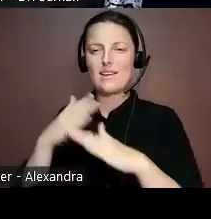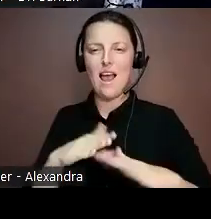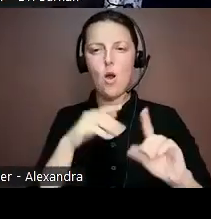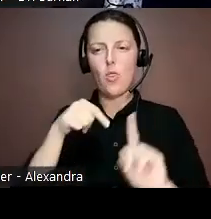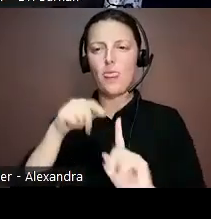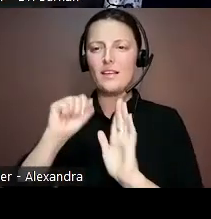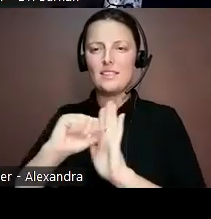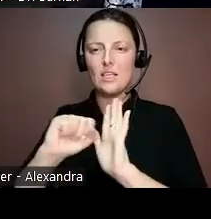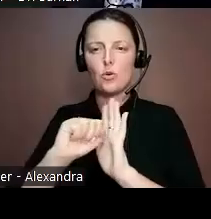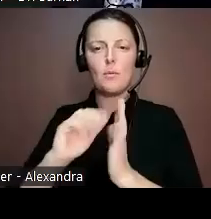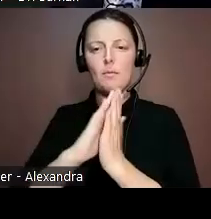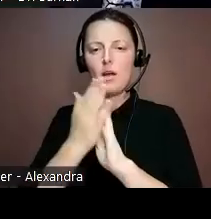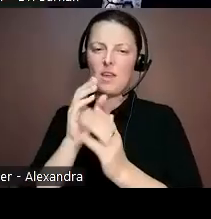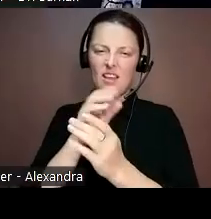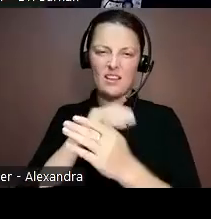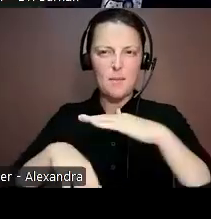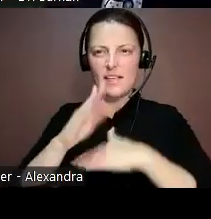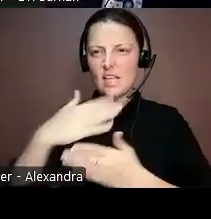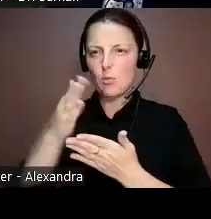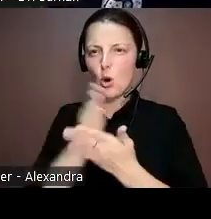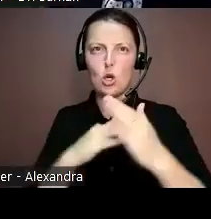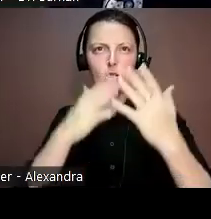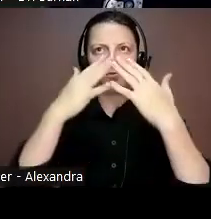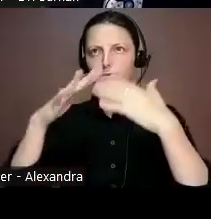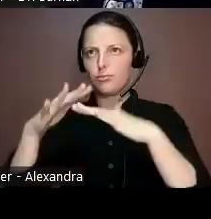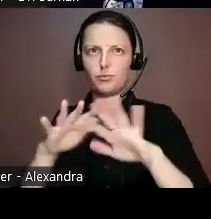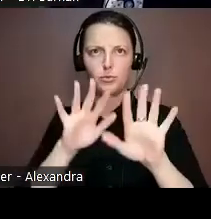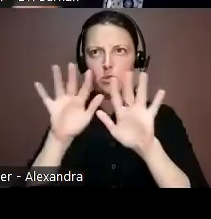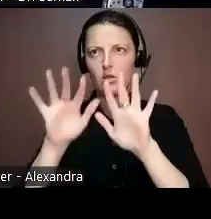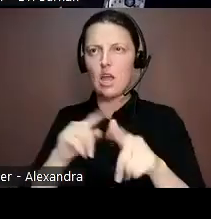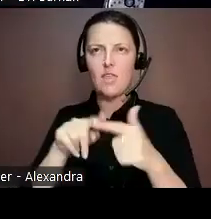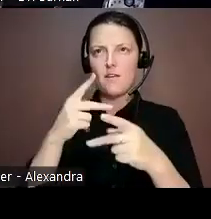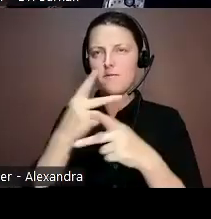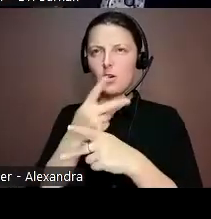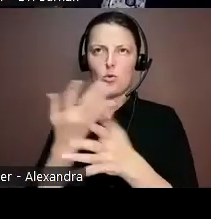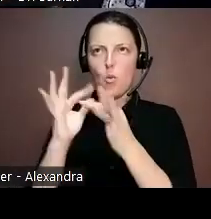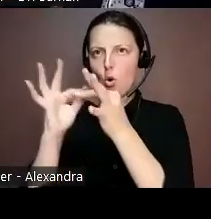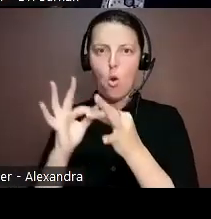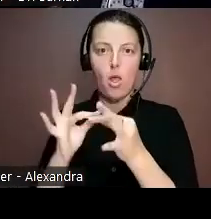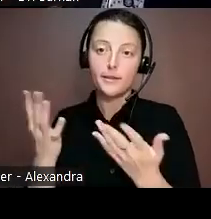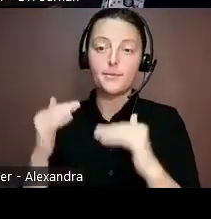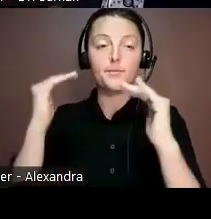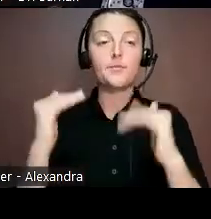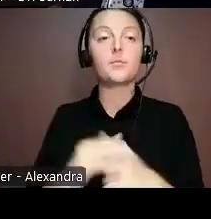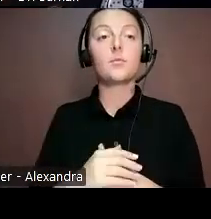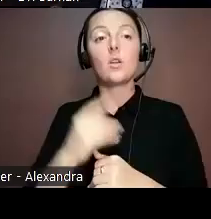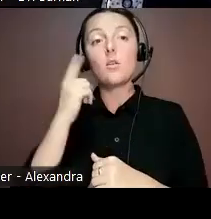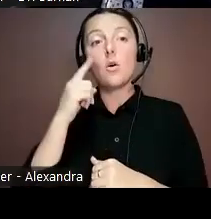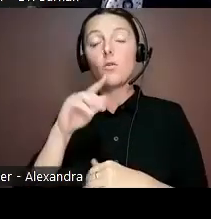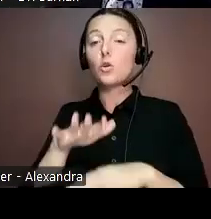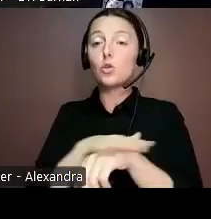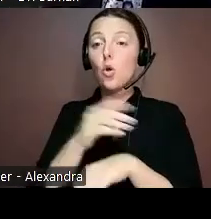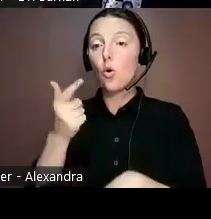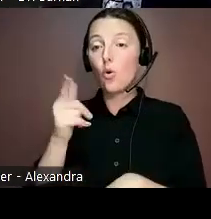correlates we can learn about. So slow gait in late life depression. So what I mentioned earlier was really depression